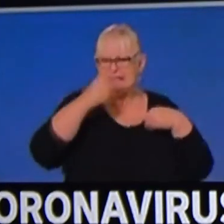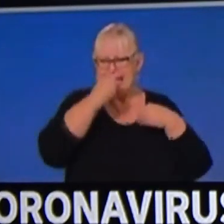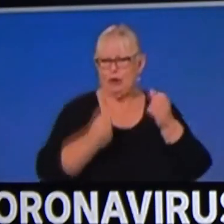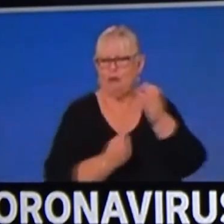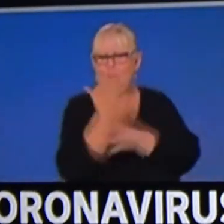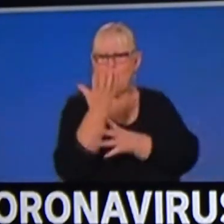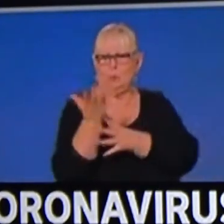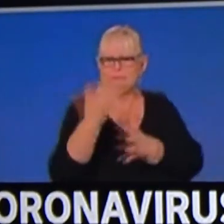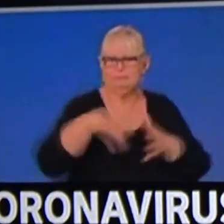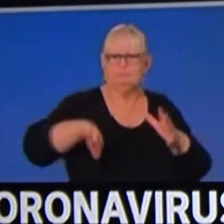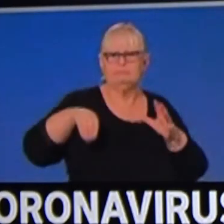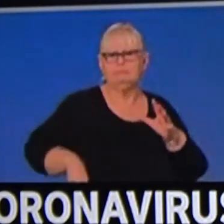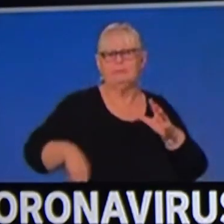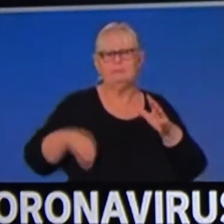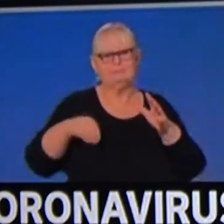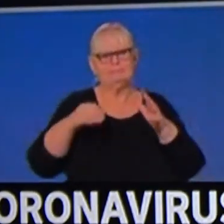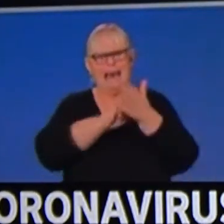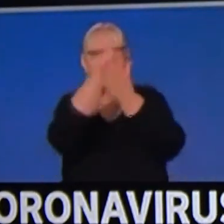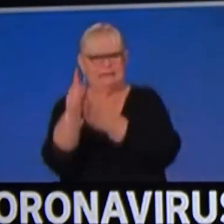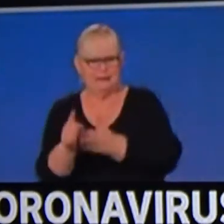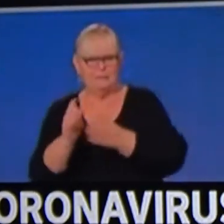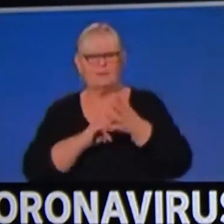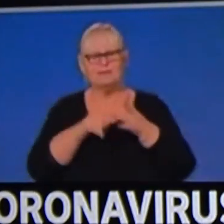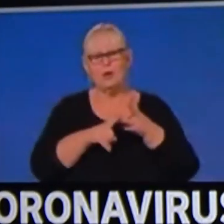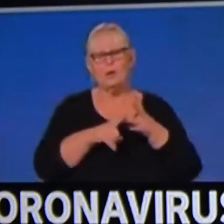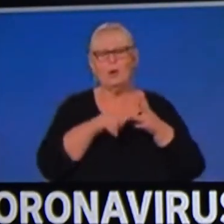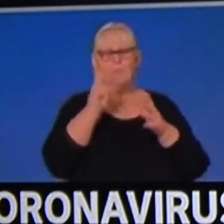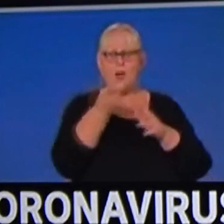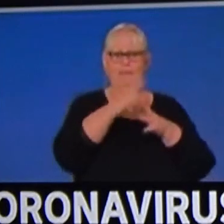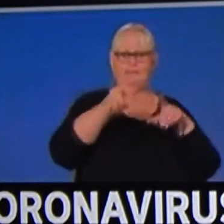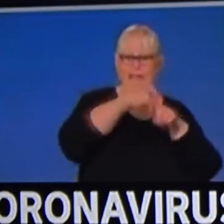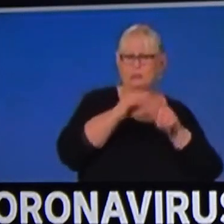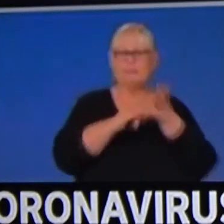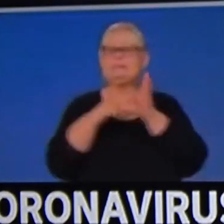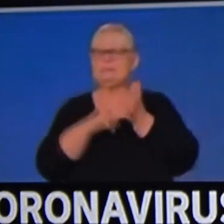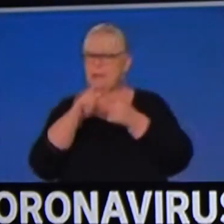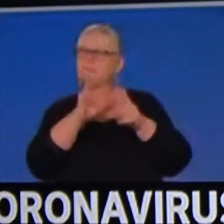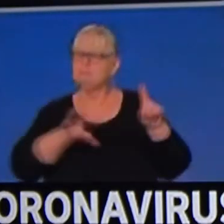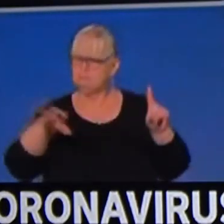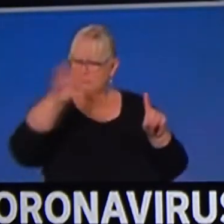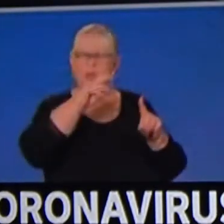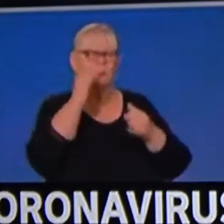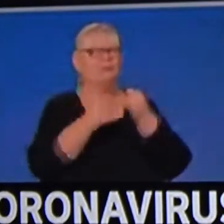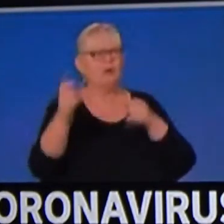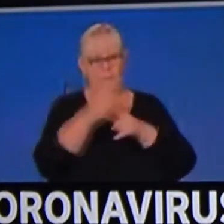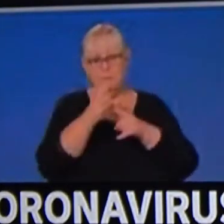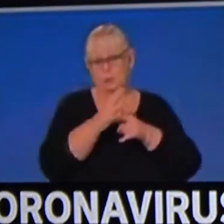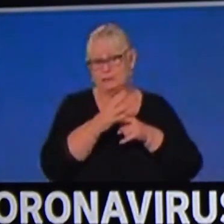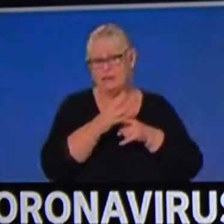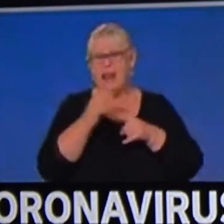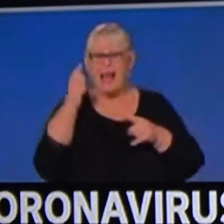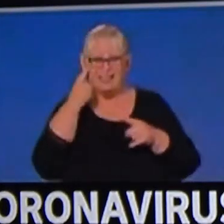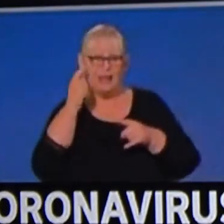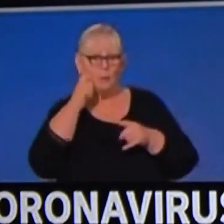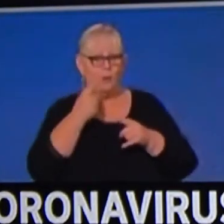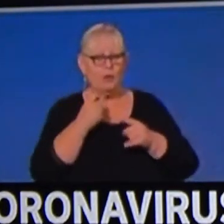side. And that cooperation at a federal and a state level will be very important, and there'll be a sense of urgency and I think